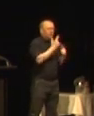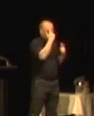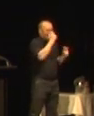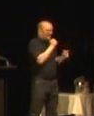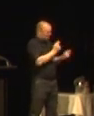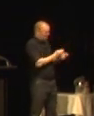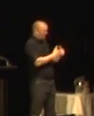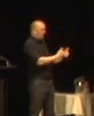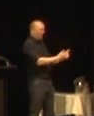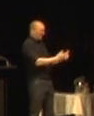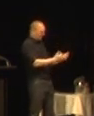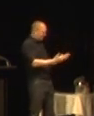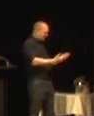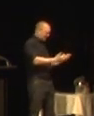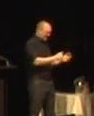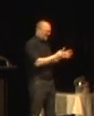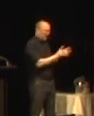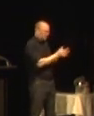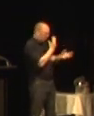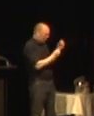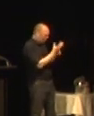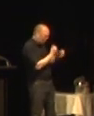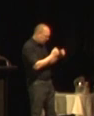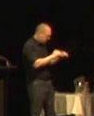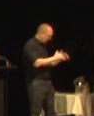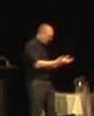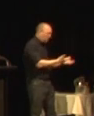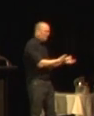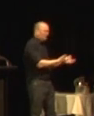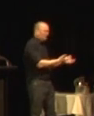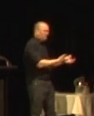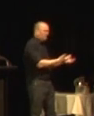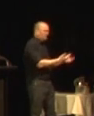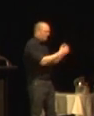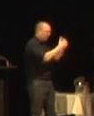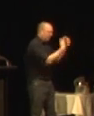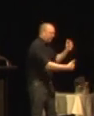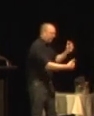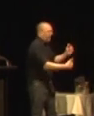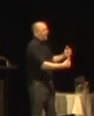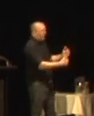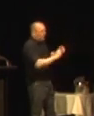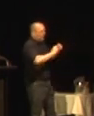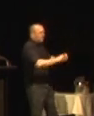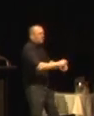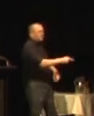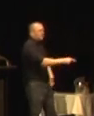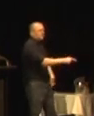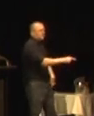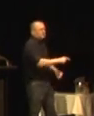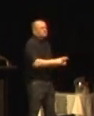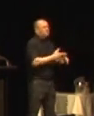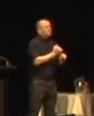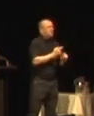In stable times, these institutions work, they hand off to each other. So journalism does its thing. It